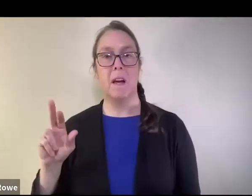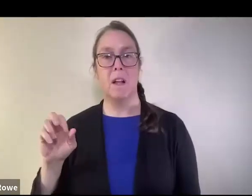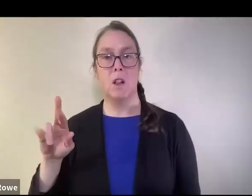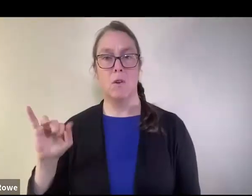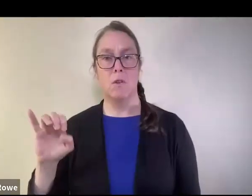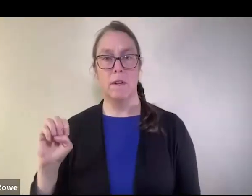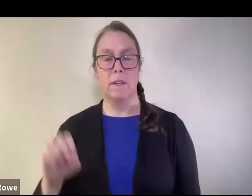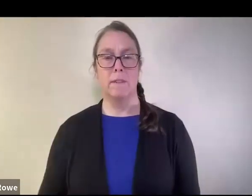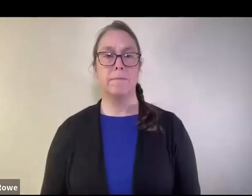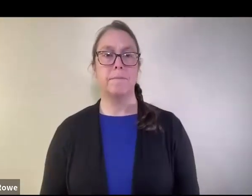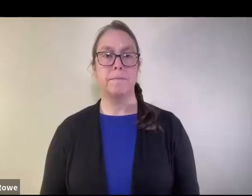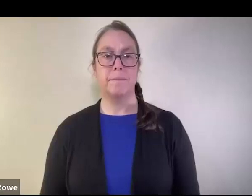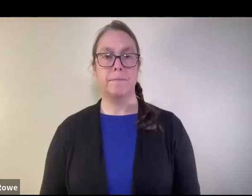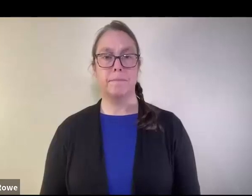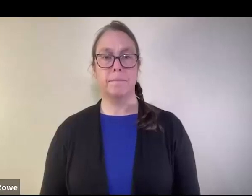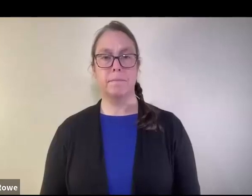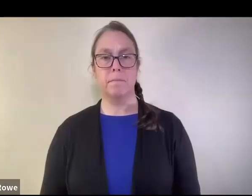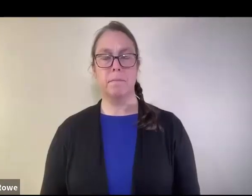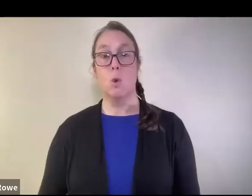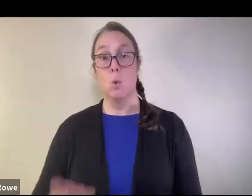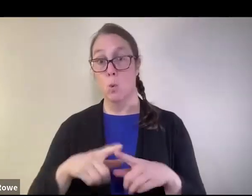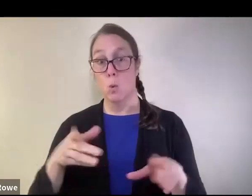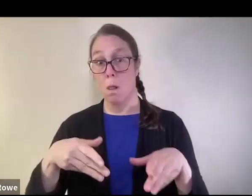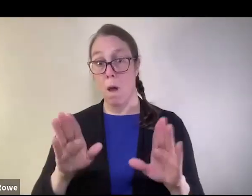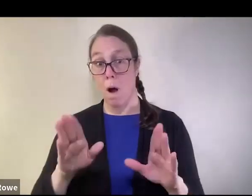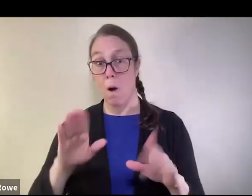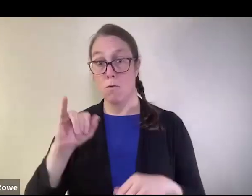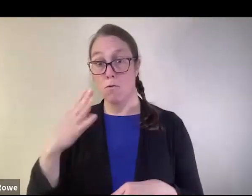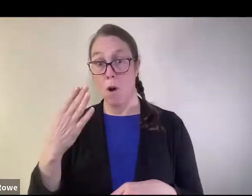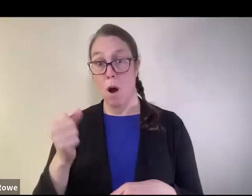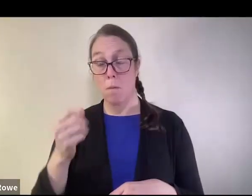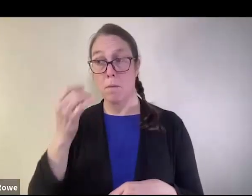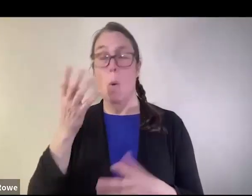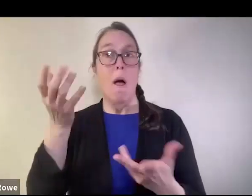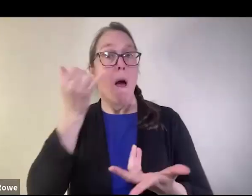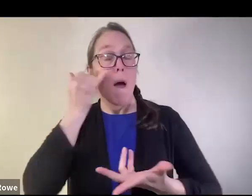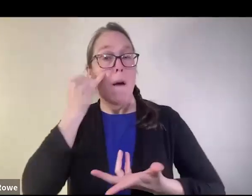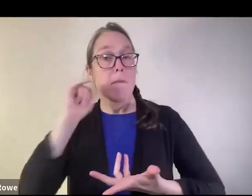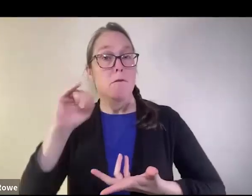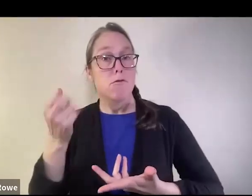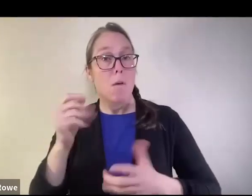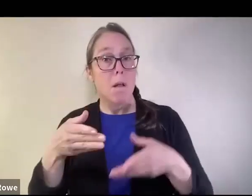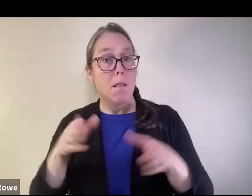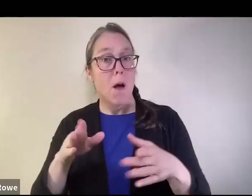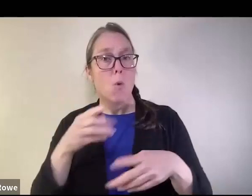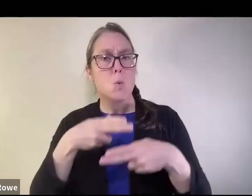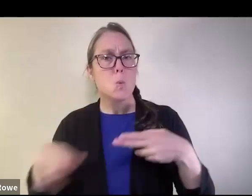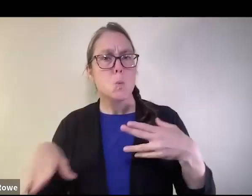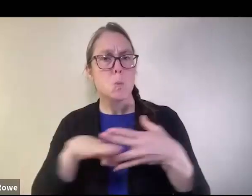To allow, if there are jobs, where they allow short breaks.